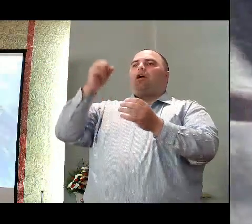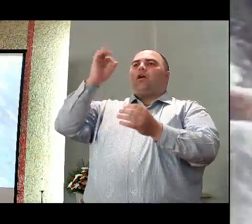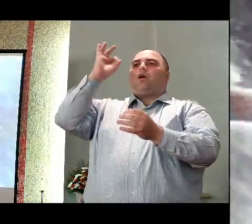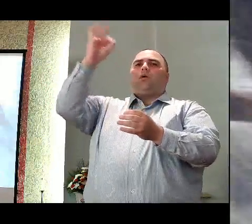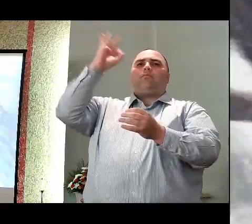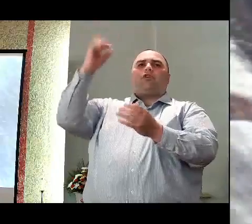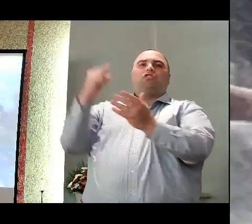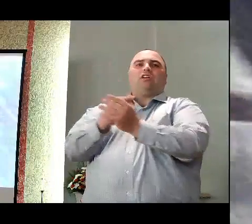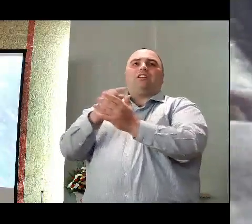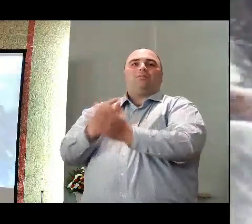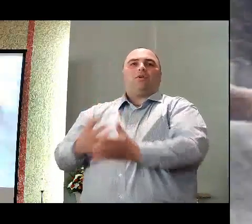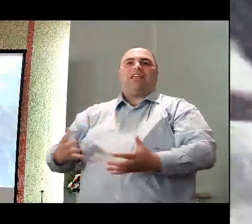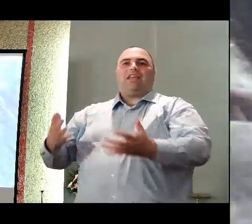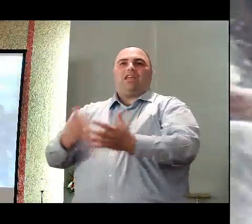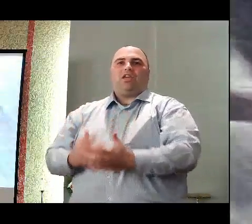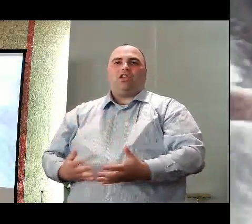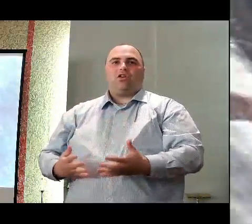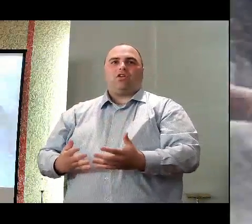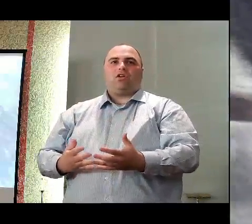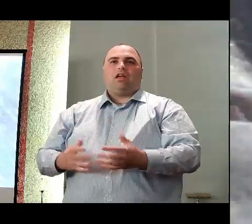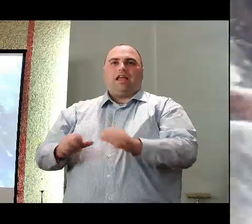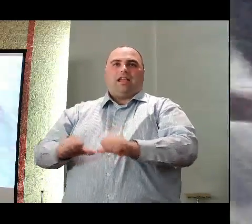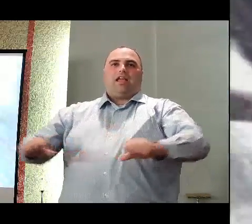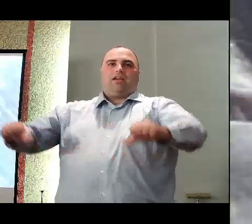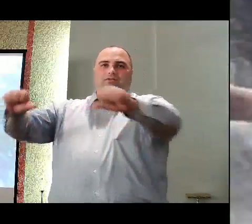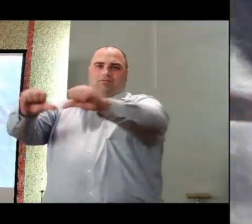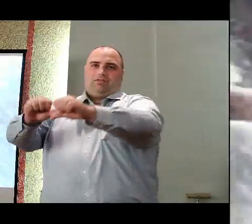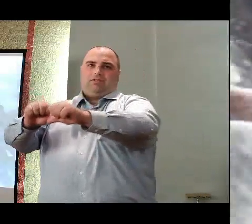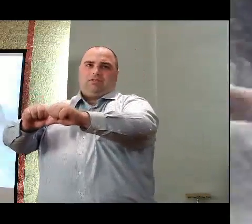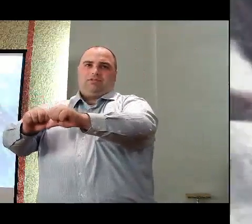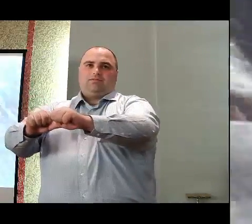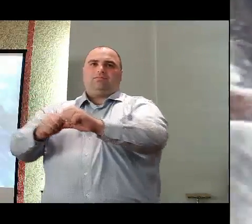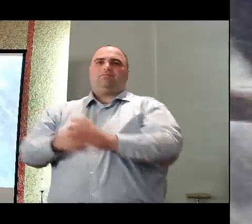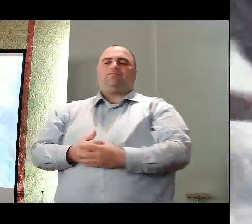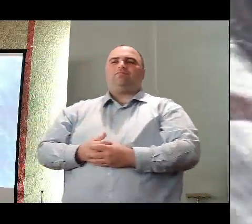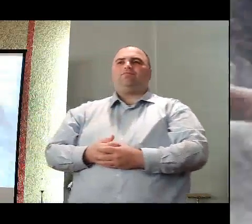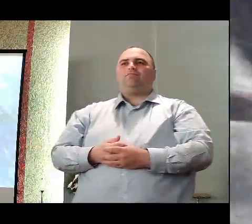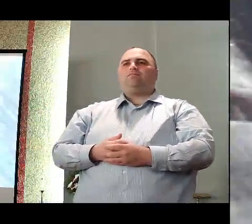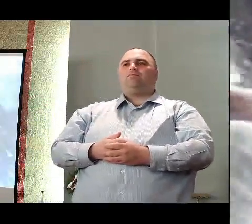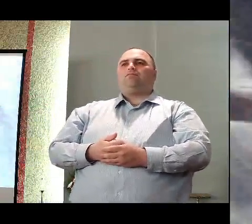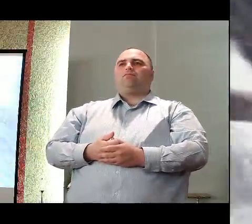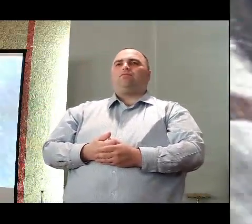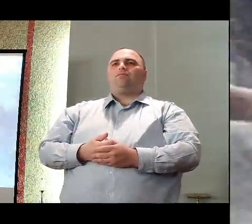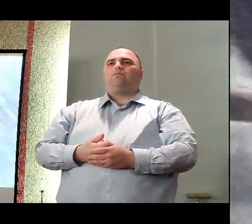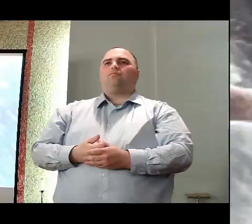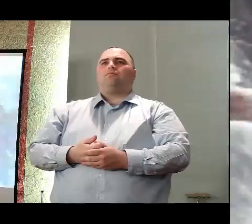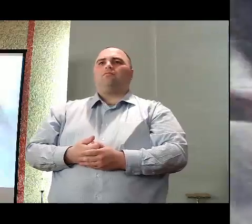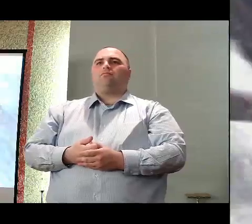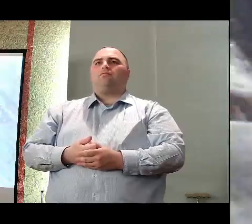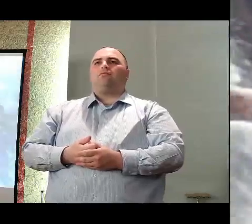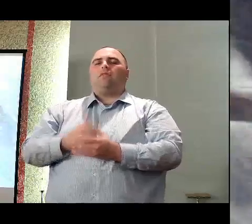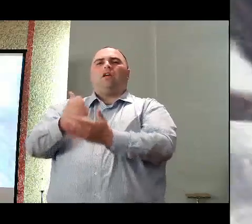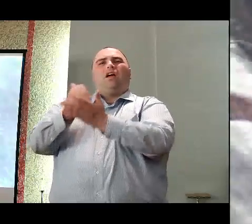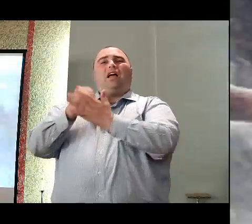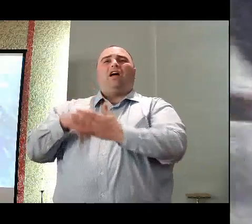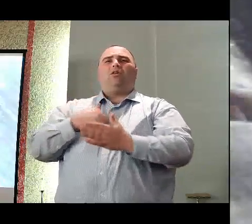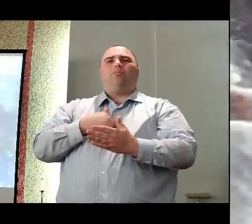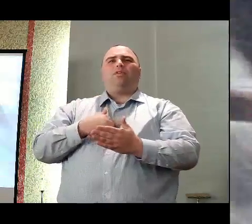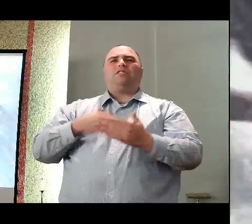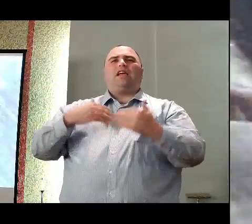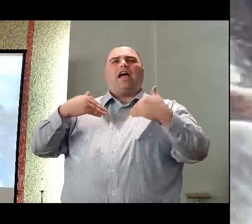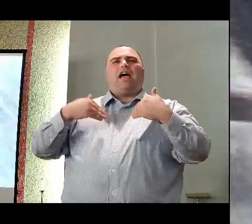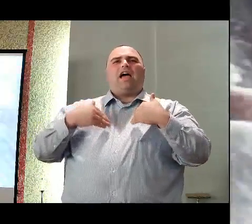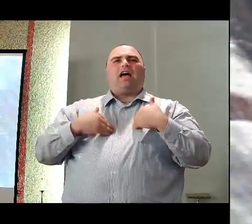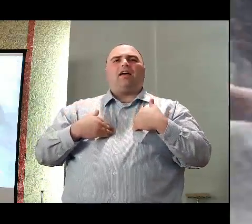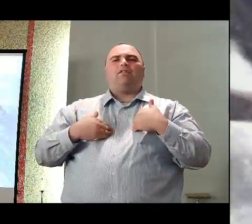here in your kingdom as a priority, as the priority. And also our headship in our homes as a